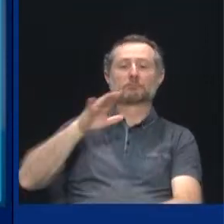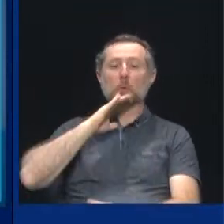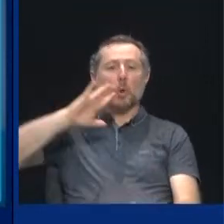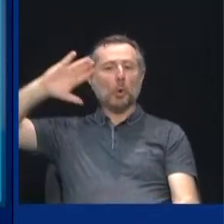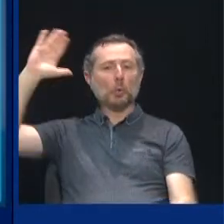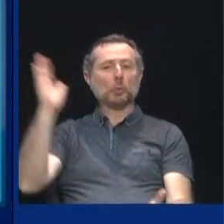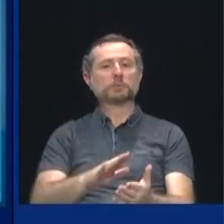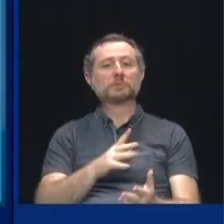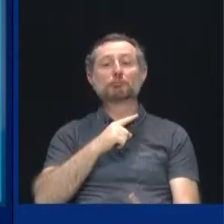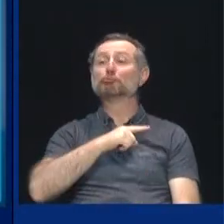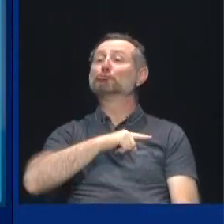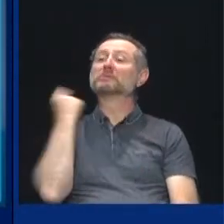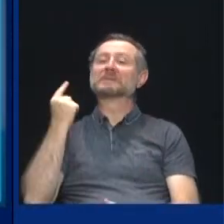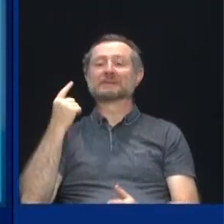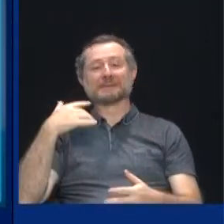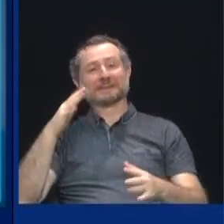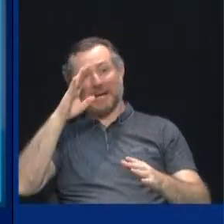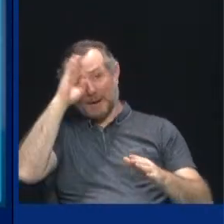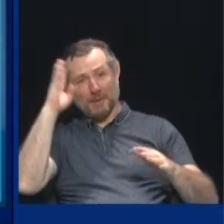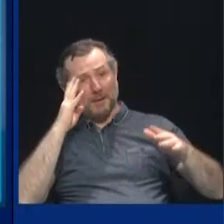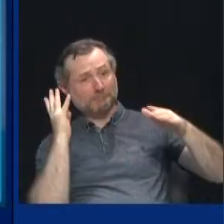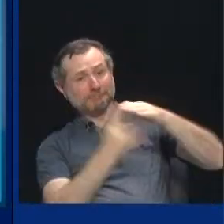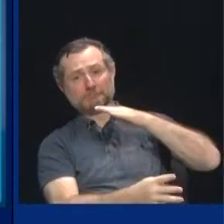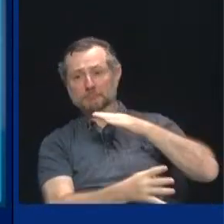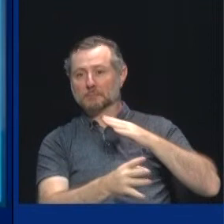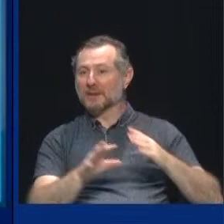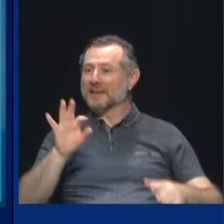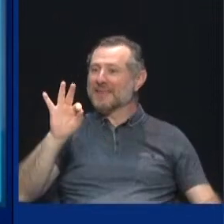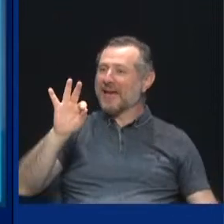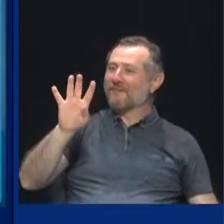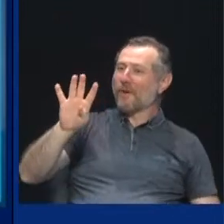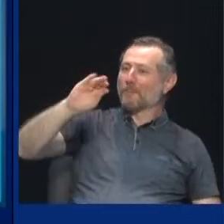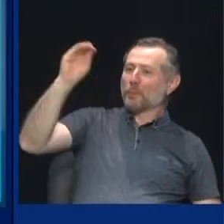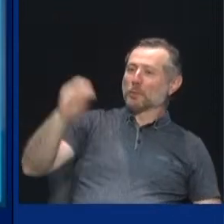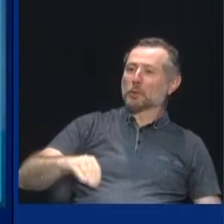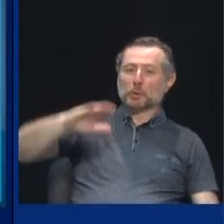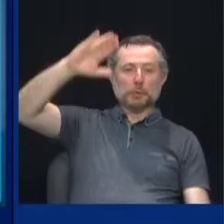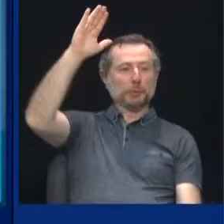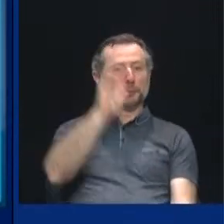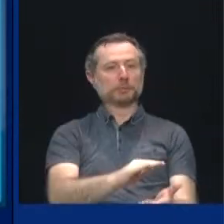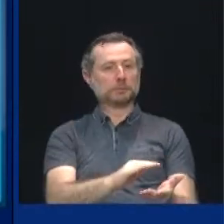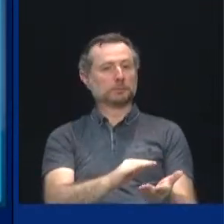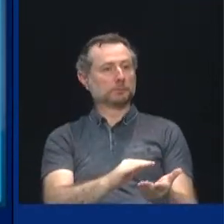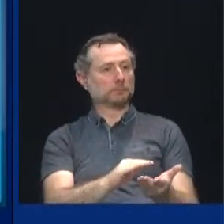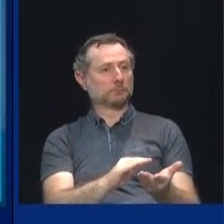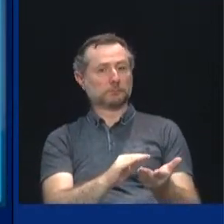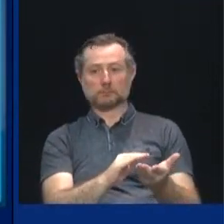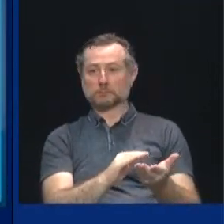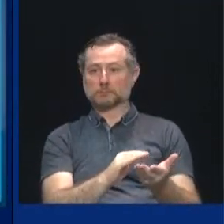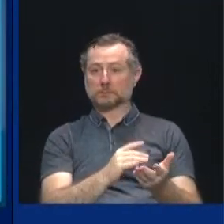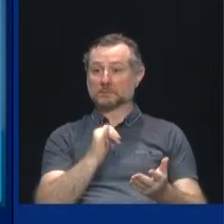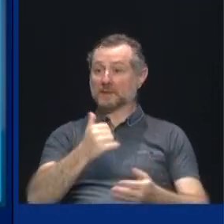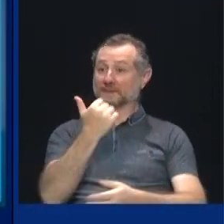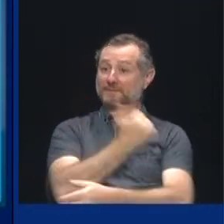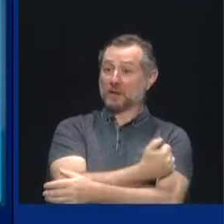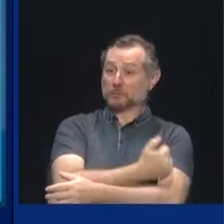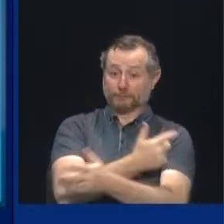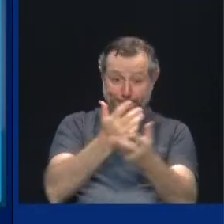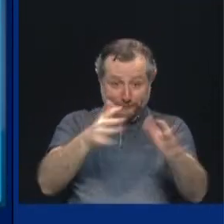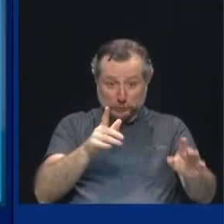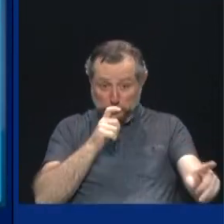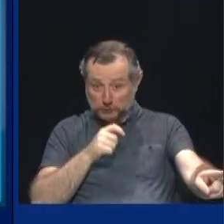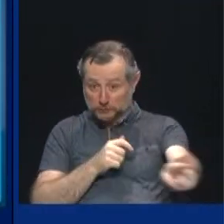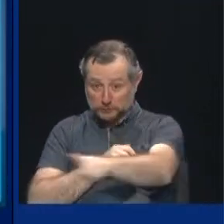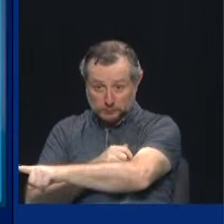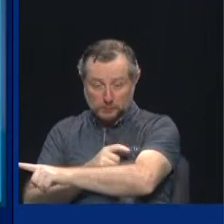by 94%. So if you're vaccinated, you are much, much